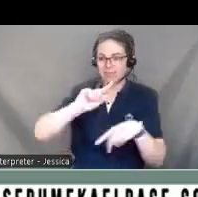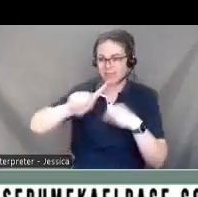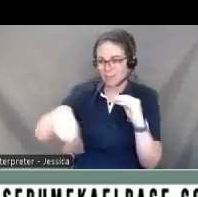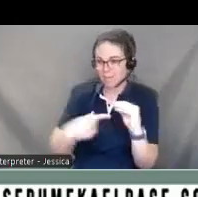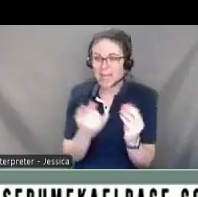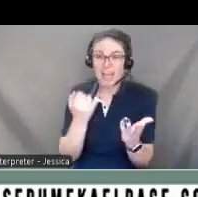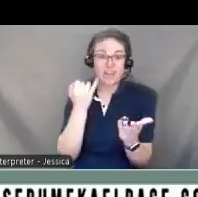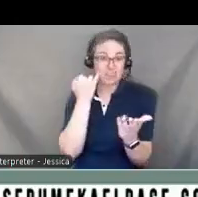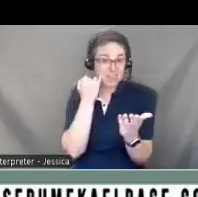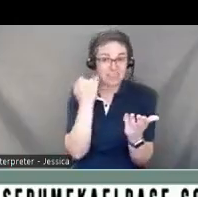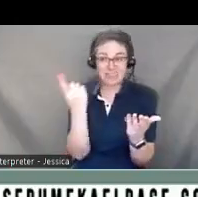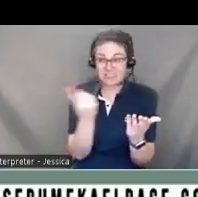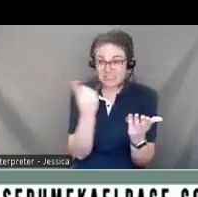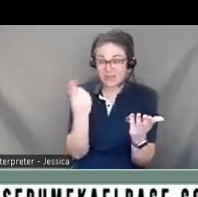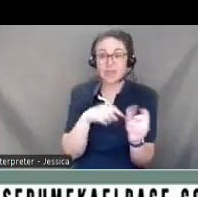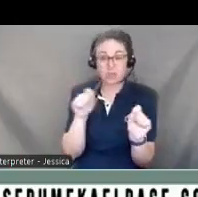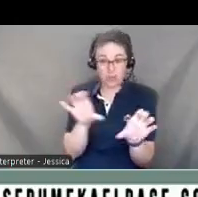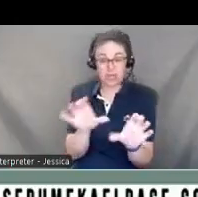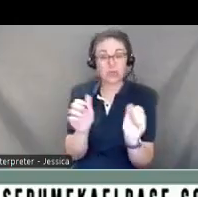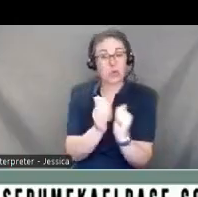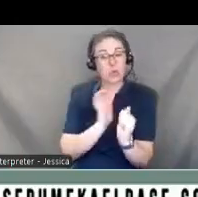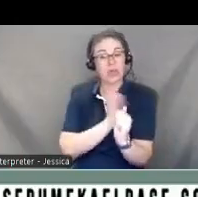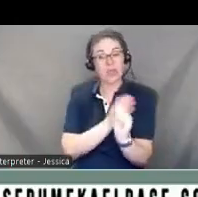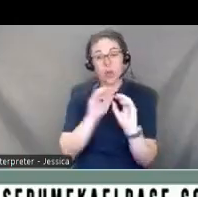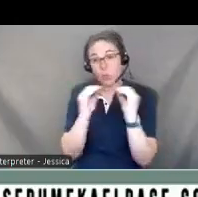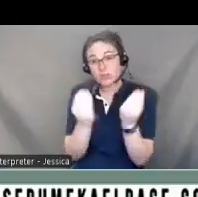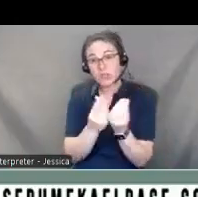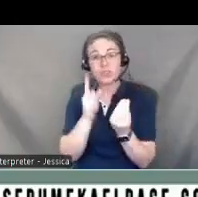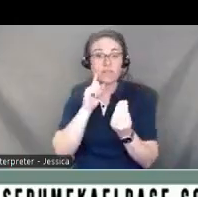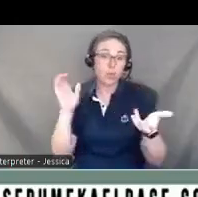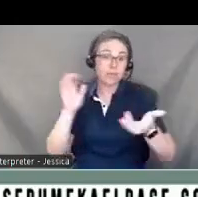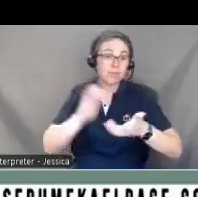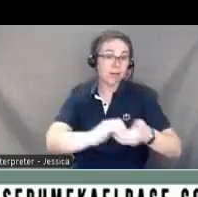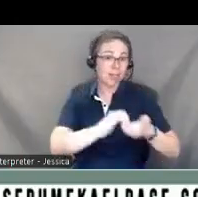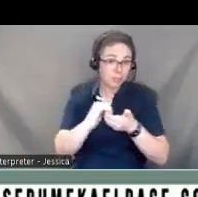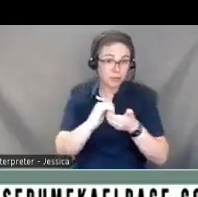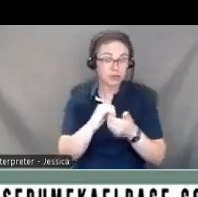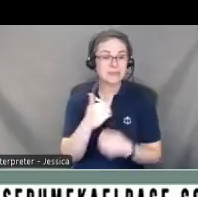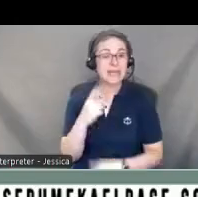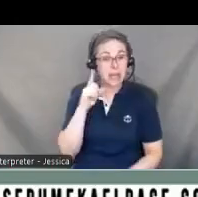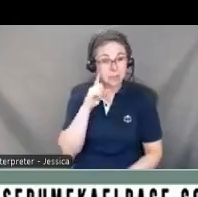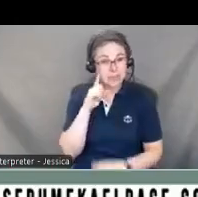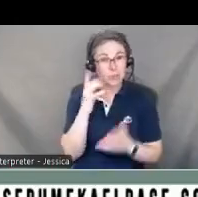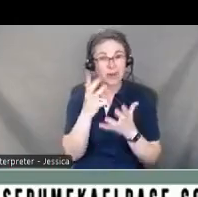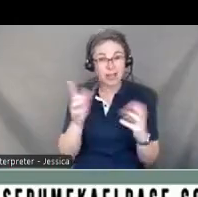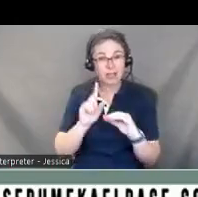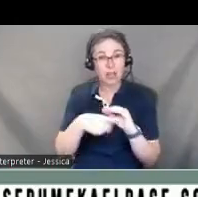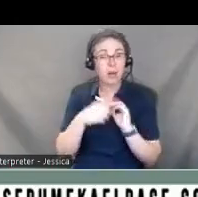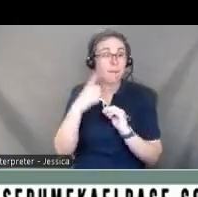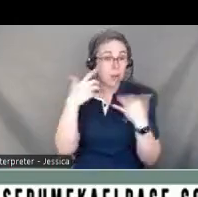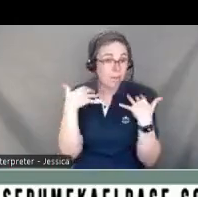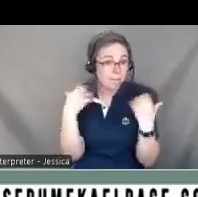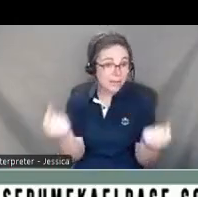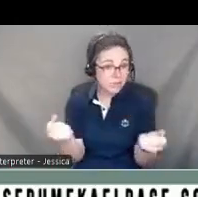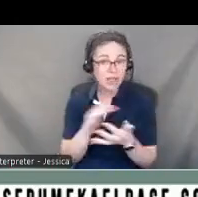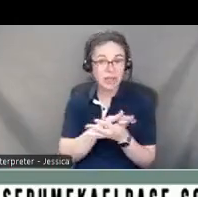something we could do with our organization to have some kind of collaboration. Now, I am hearing a lot of mental health and things like this.